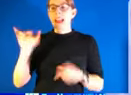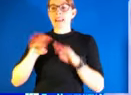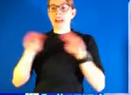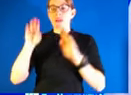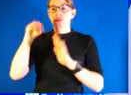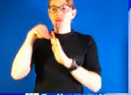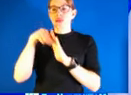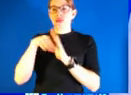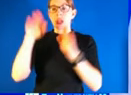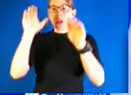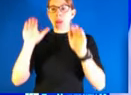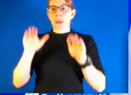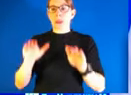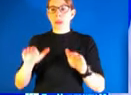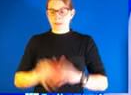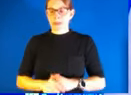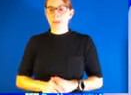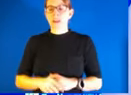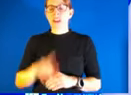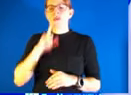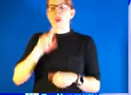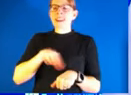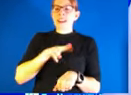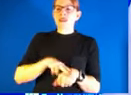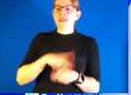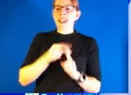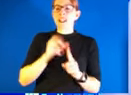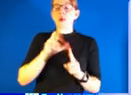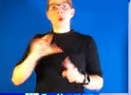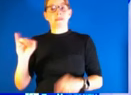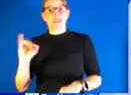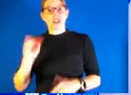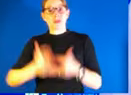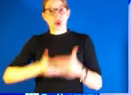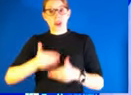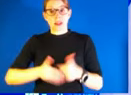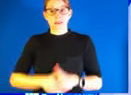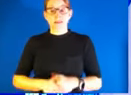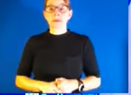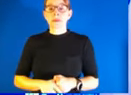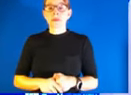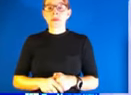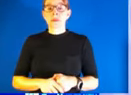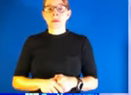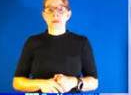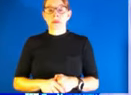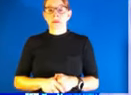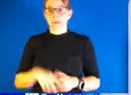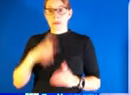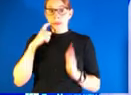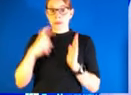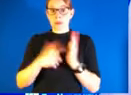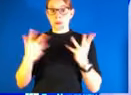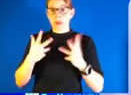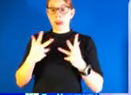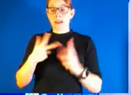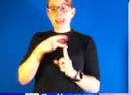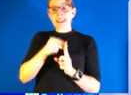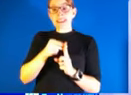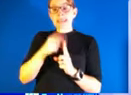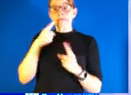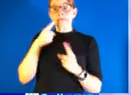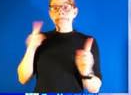the natural vaccine or infection process. But what we are seeing is that the vaccines work. So the vaccines were